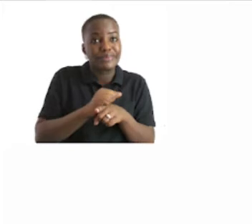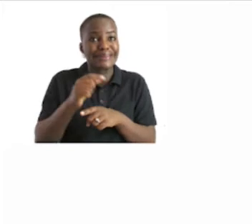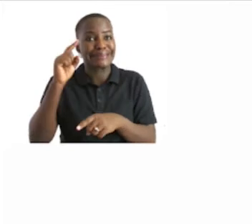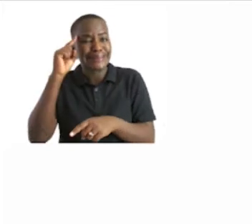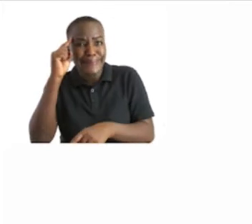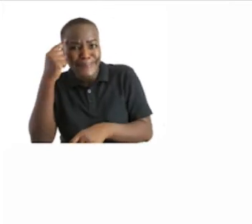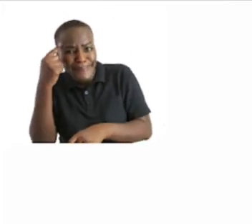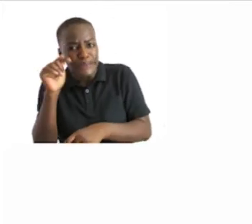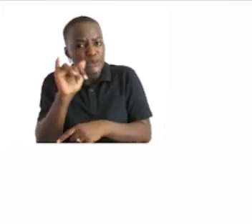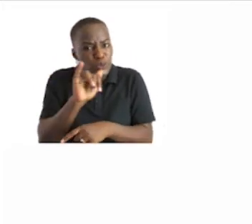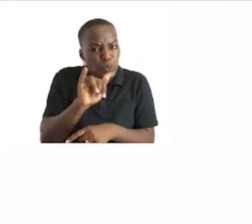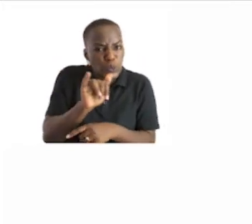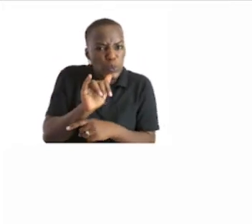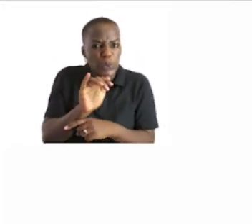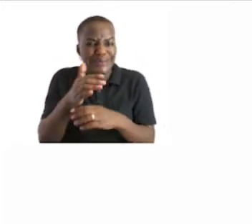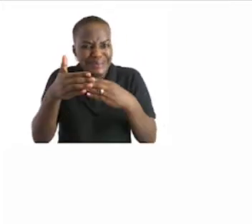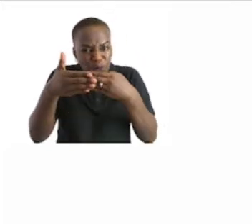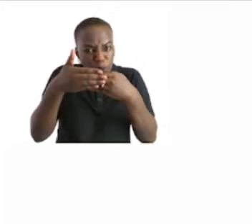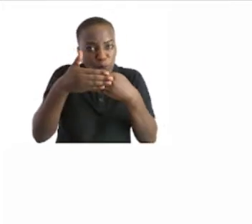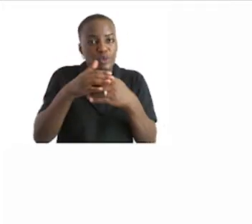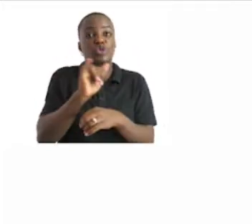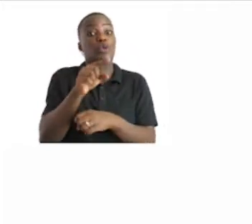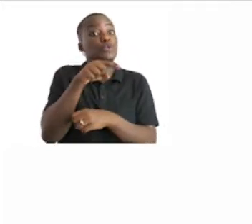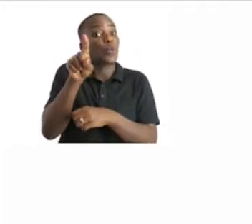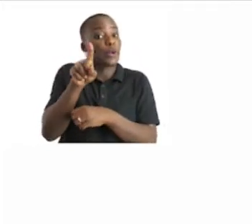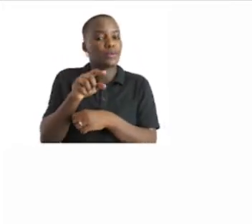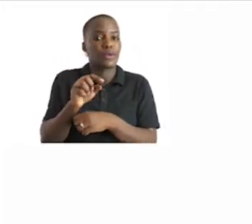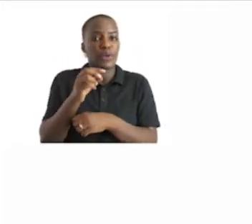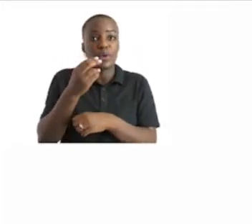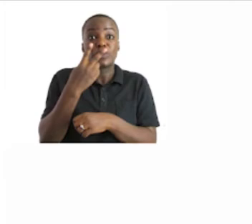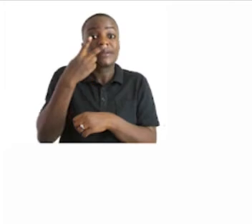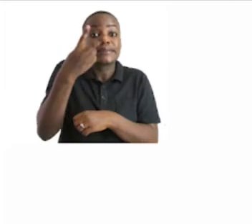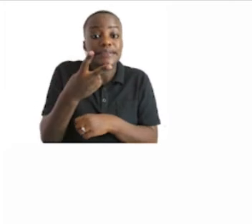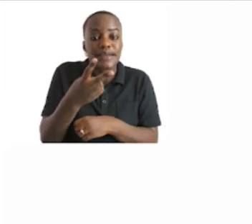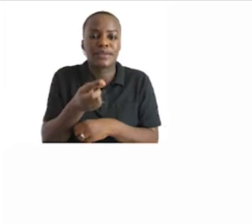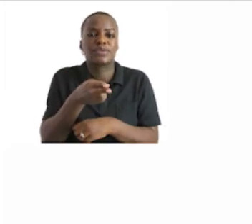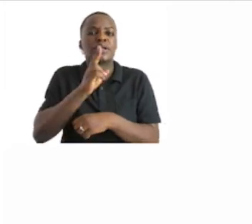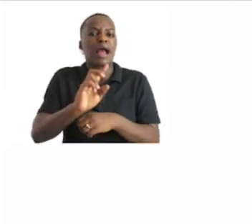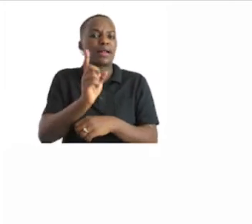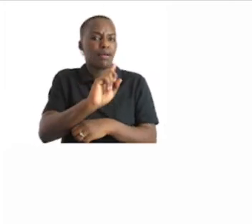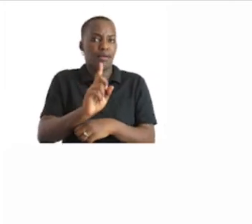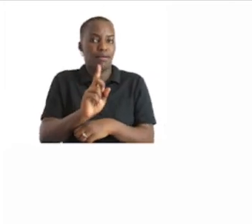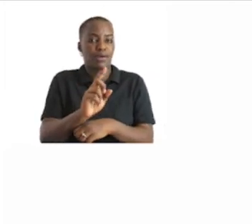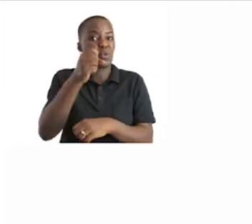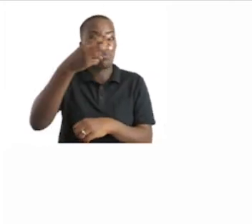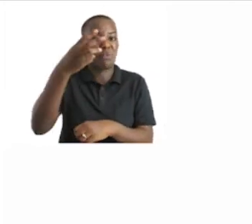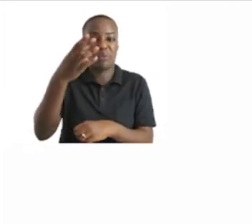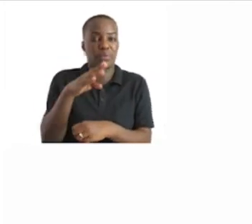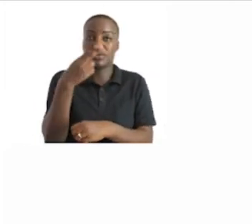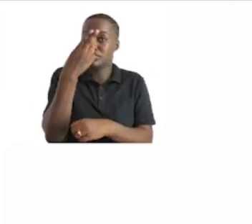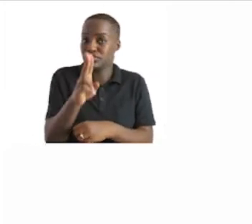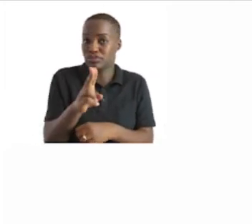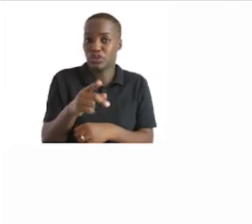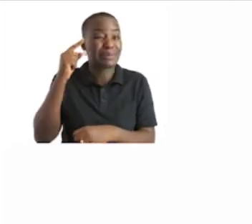is also known as guessing. We are going to guess how many balls are in each block. We're